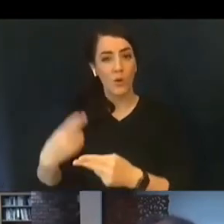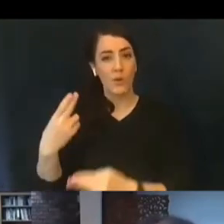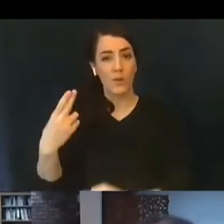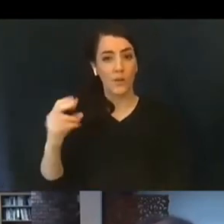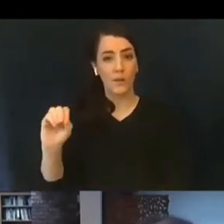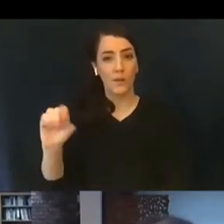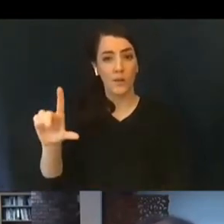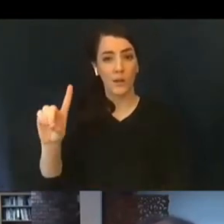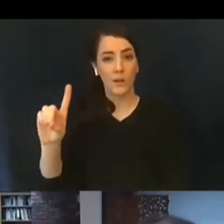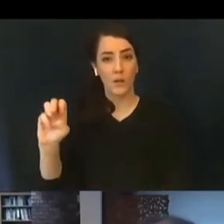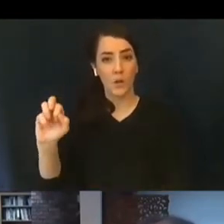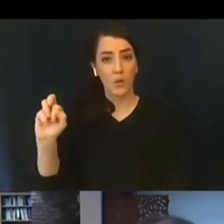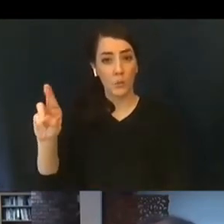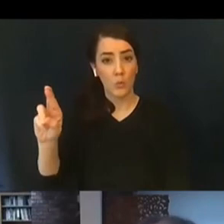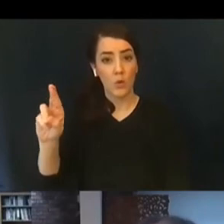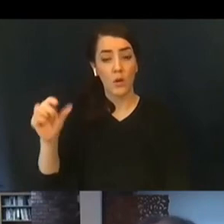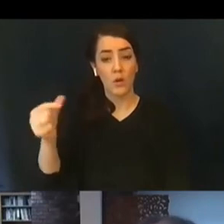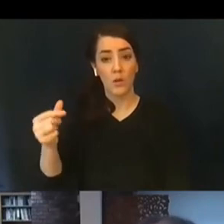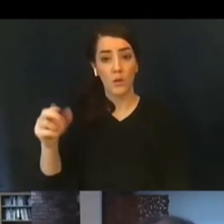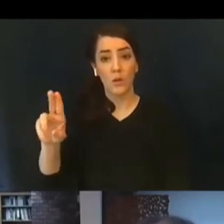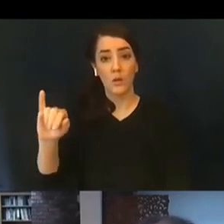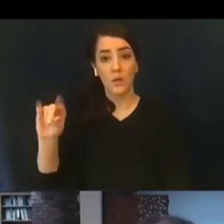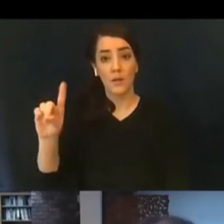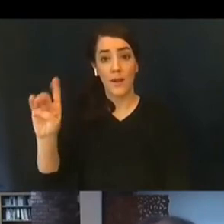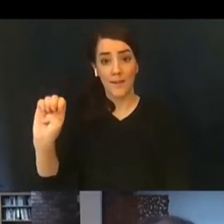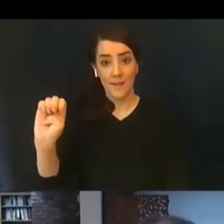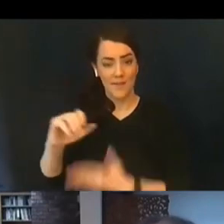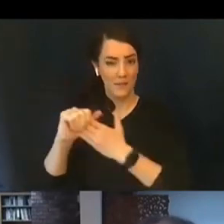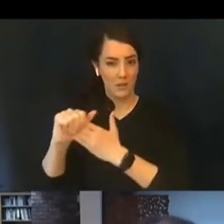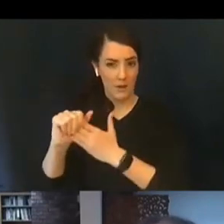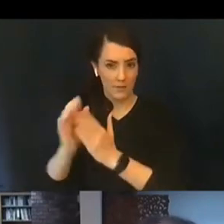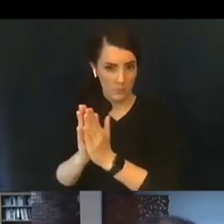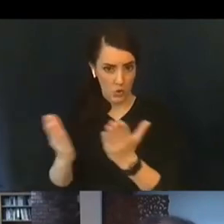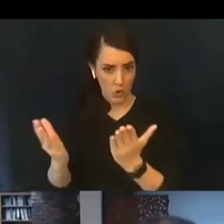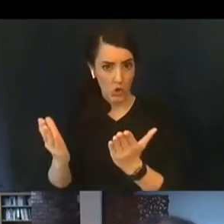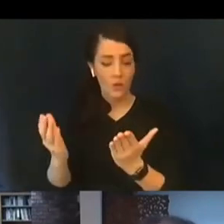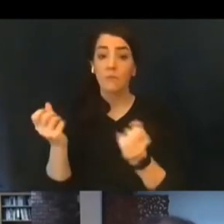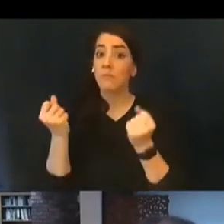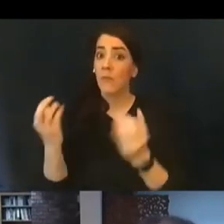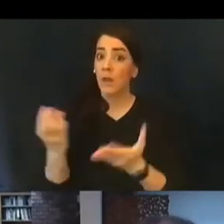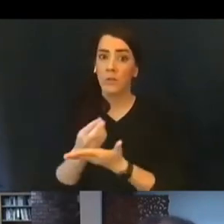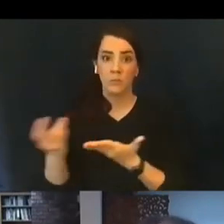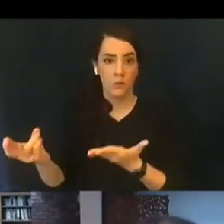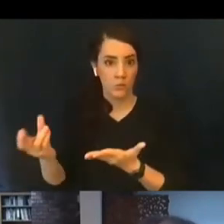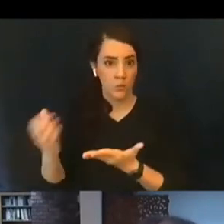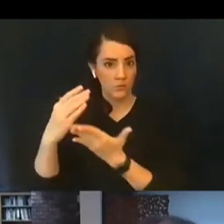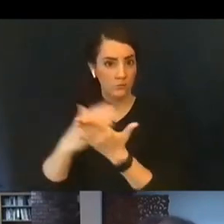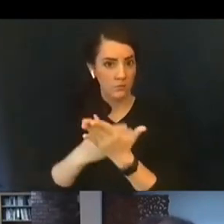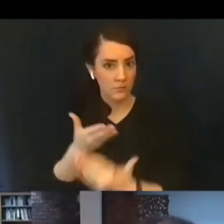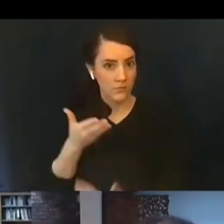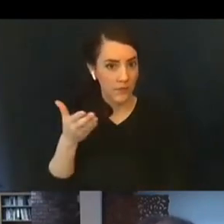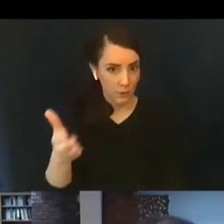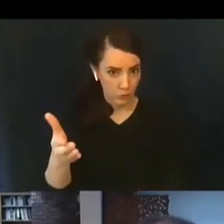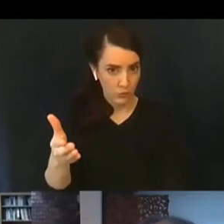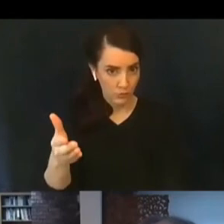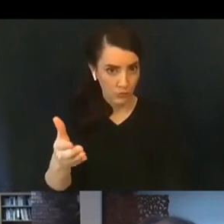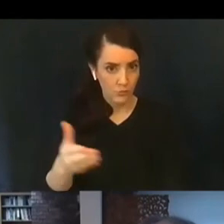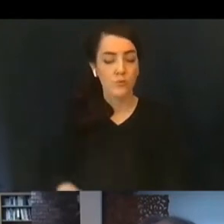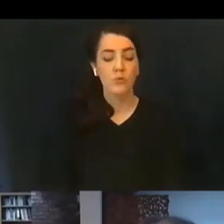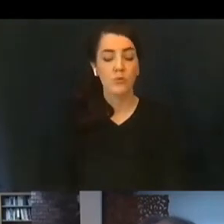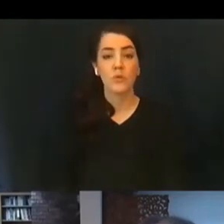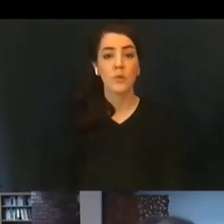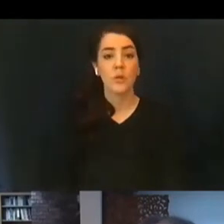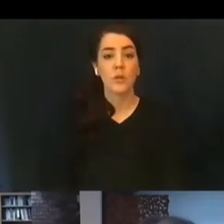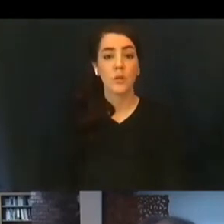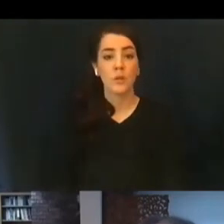So there are a lot of resources, uh, listed, um, on that, uh, in that guide. Um, a lot of resources